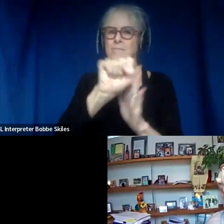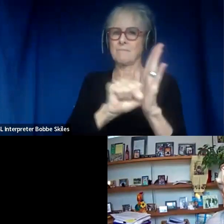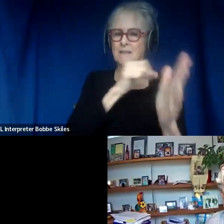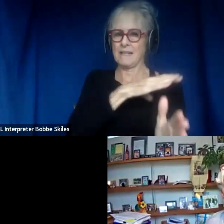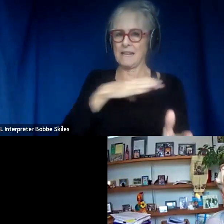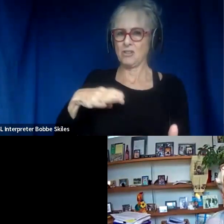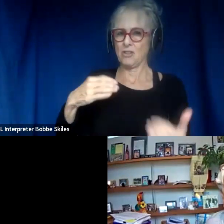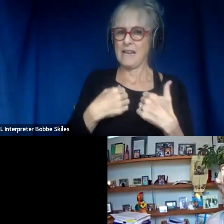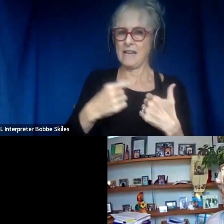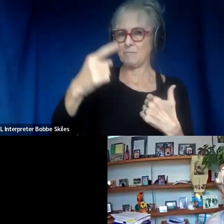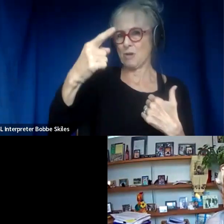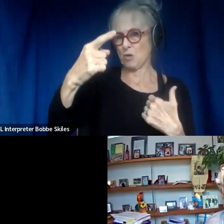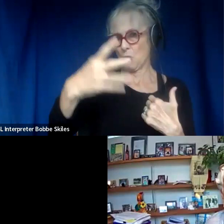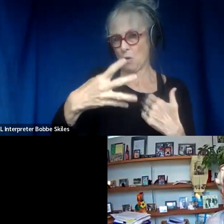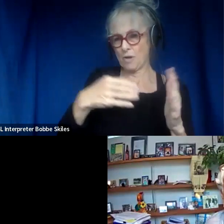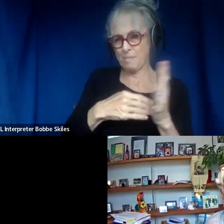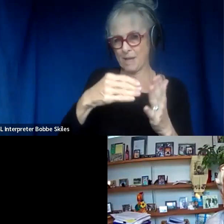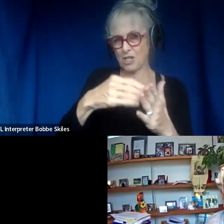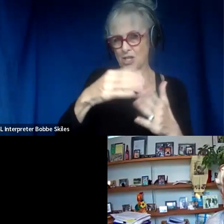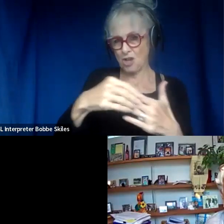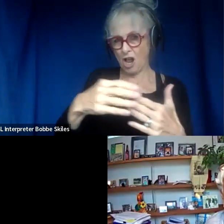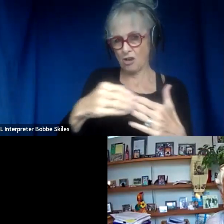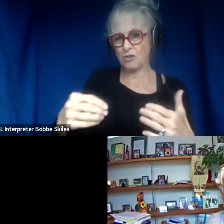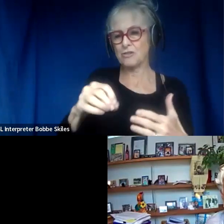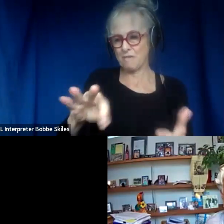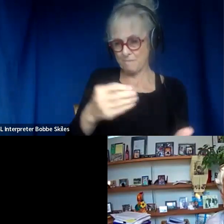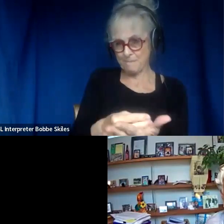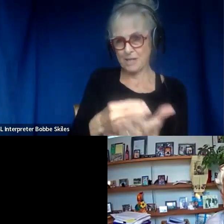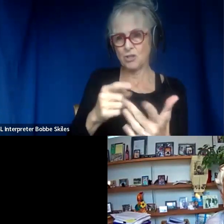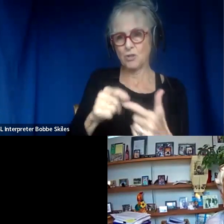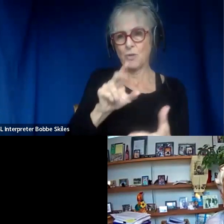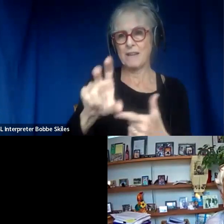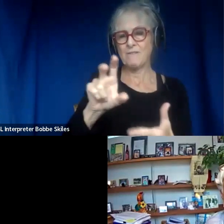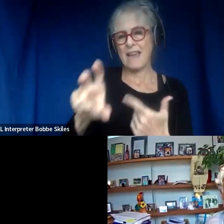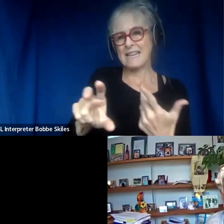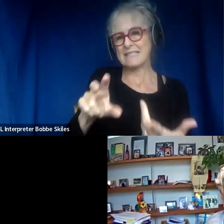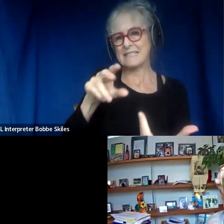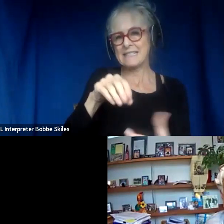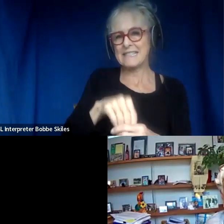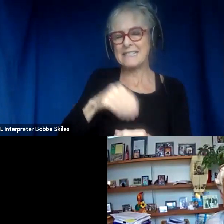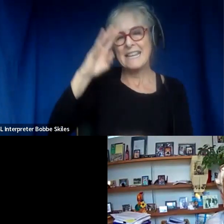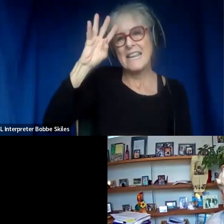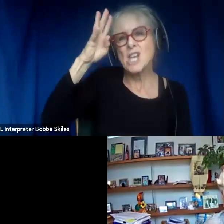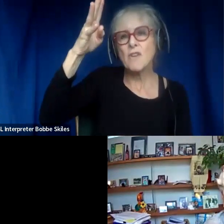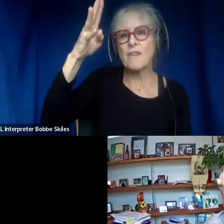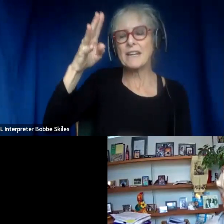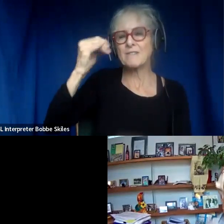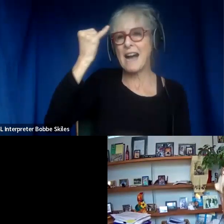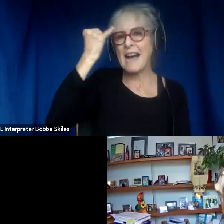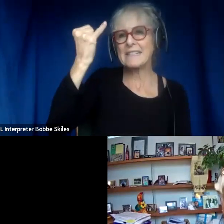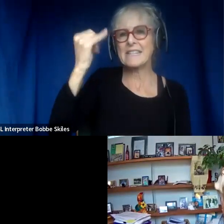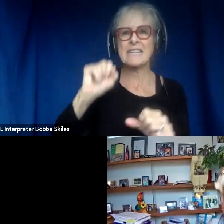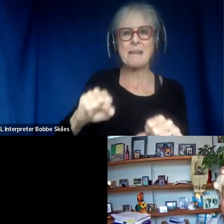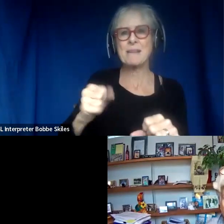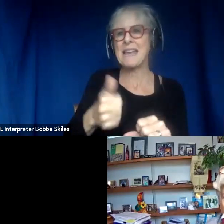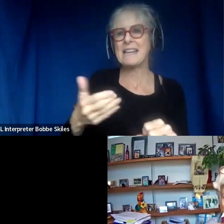$250,000 a year of its own money to invest in innovative ideas. So it could be innovative on anything related